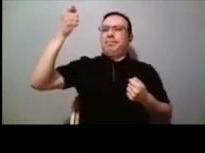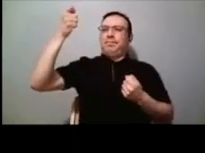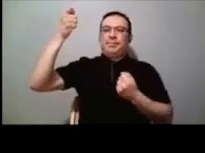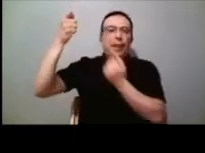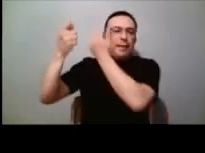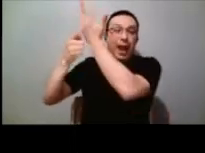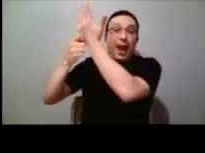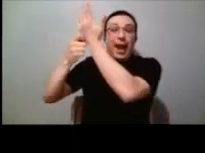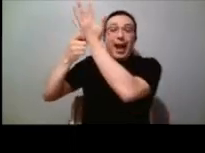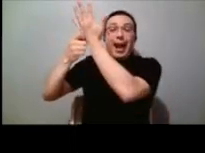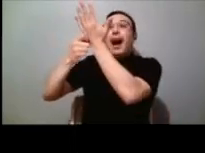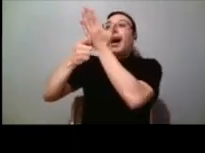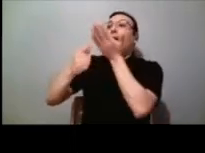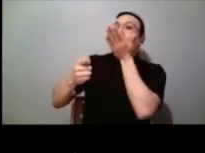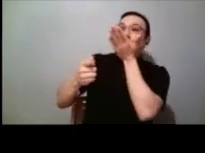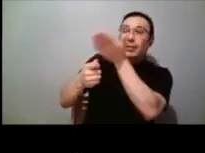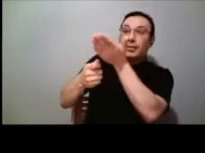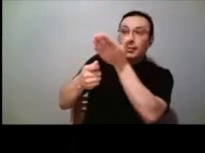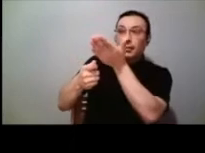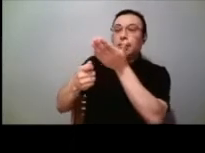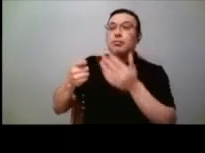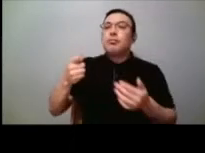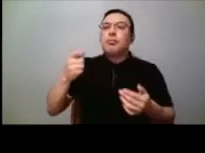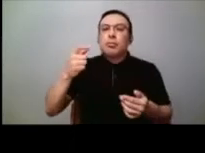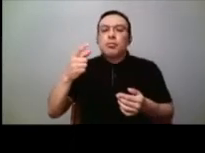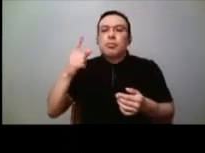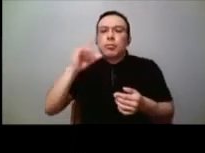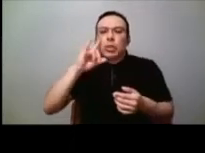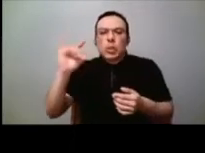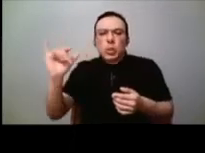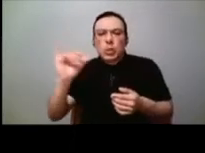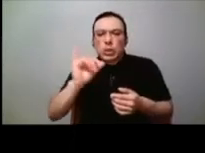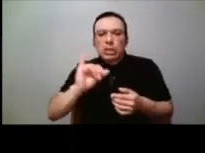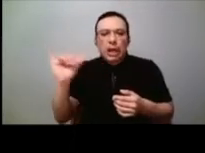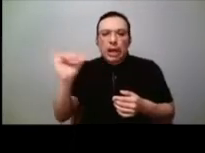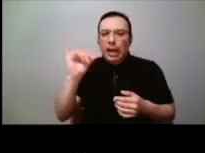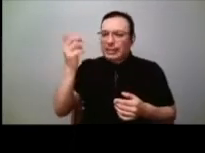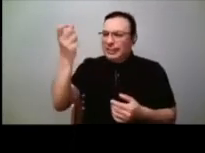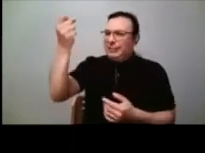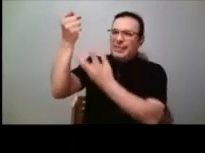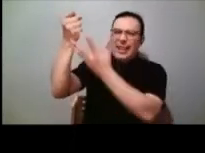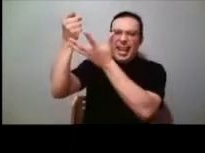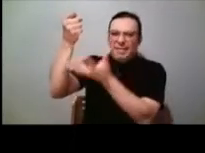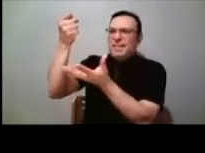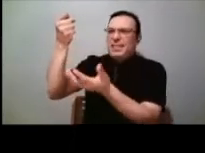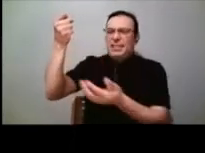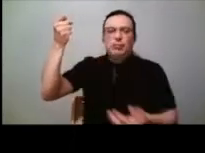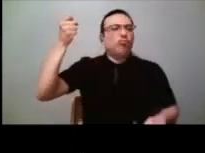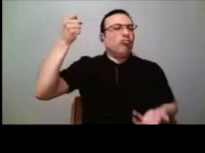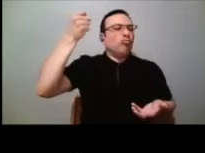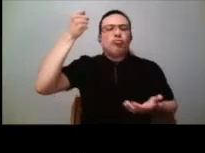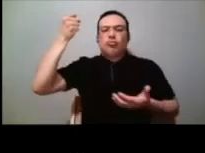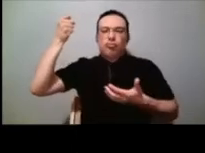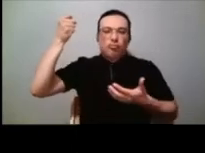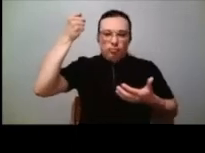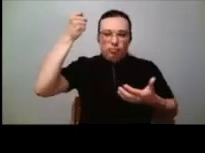photograph's elemental staging acts with the allegorical thud of the literally heavy-handed, as if the mighty woman with a torch Emma Lazarus